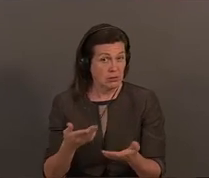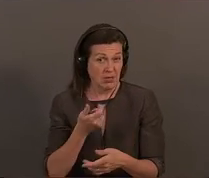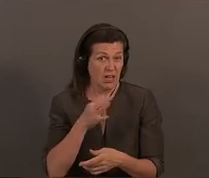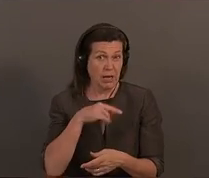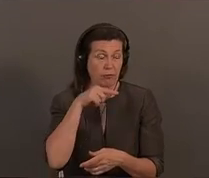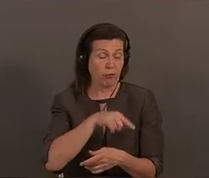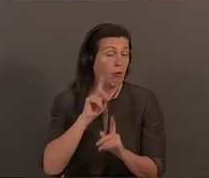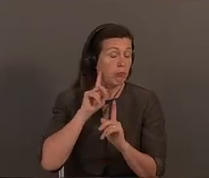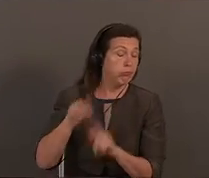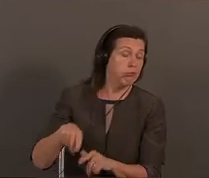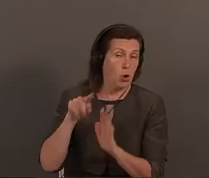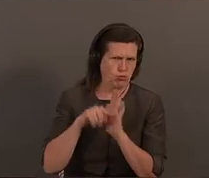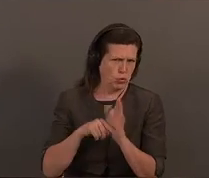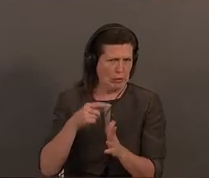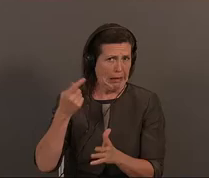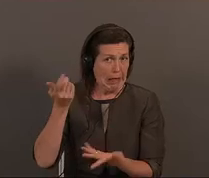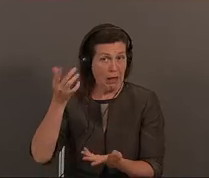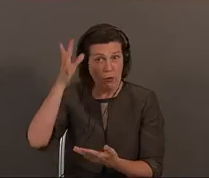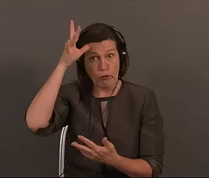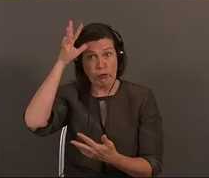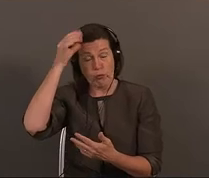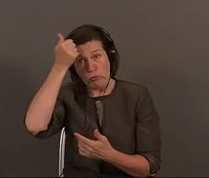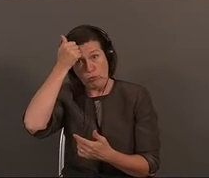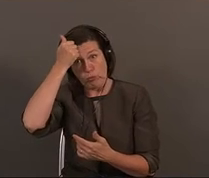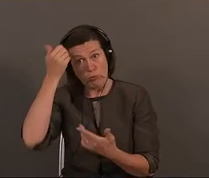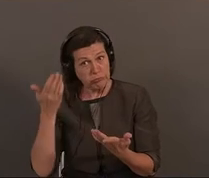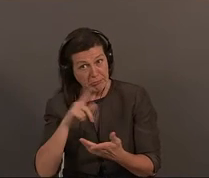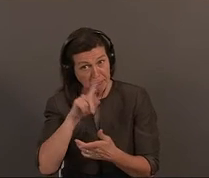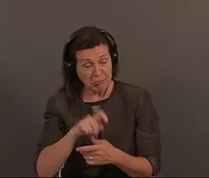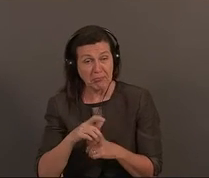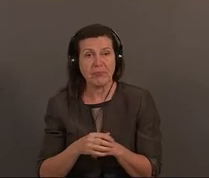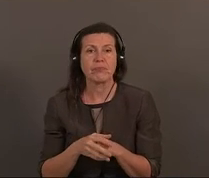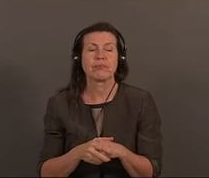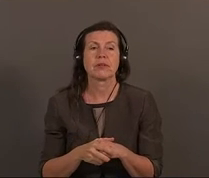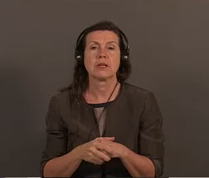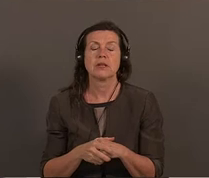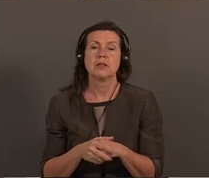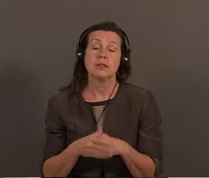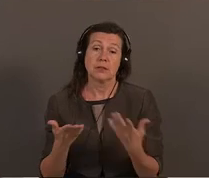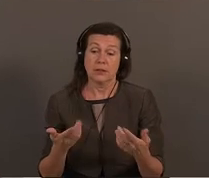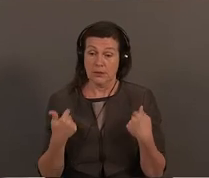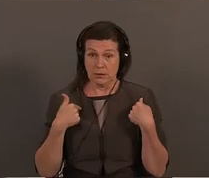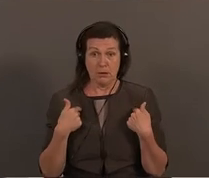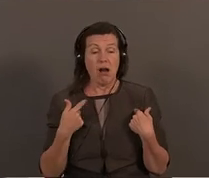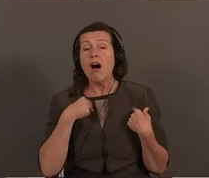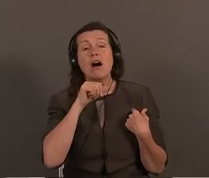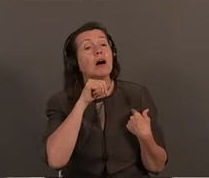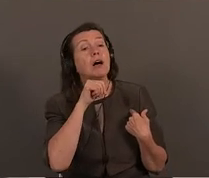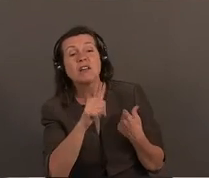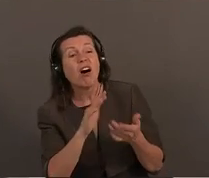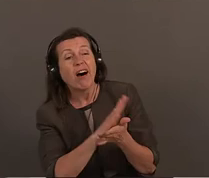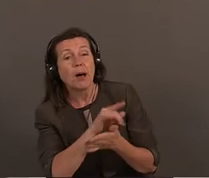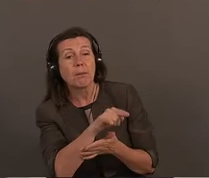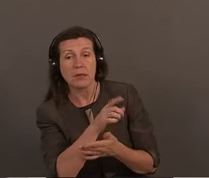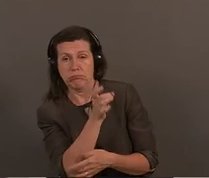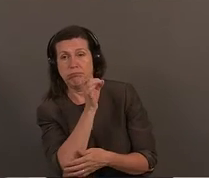not to do so? You know, it is a competitive market. If you're not happy with your provider, there are other providers out there who will